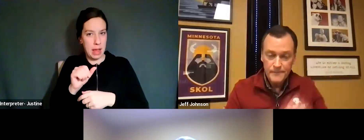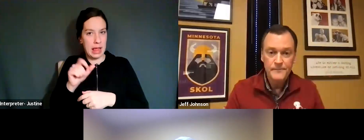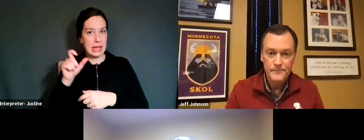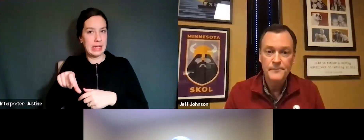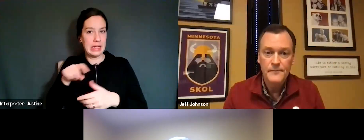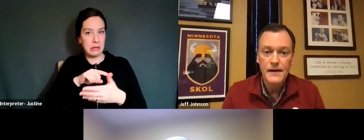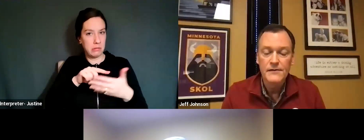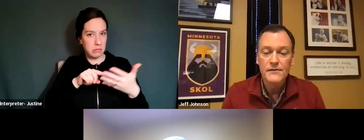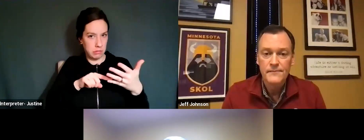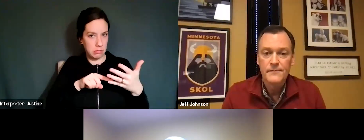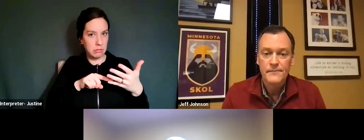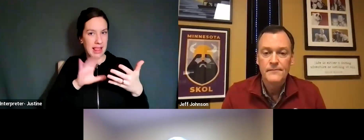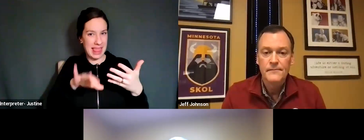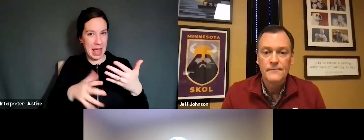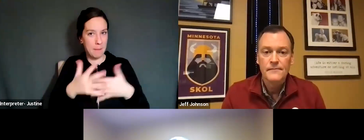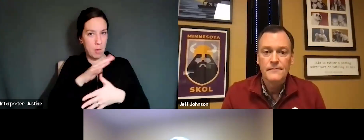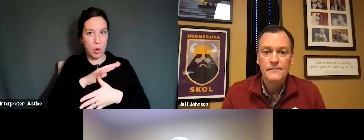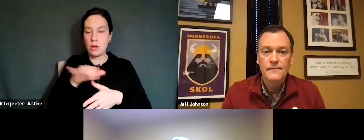Absolutely. Absolutely, yep. Yes.